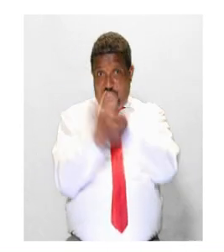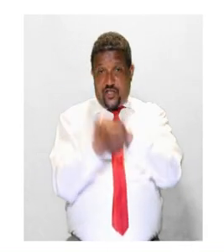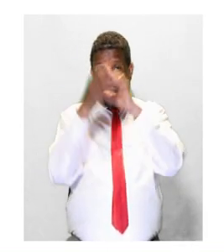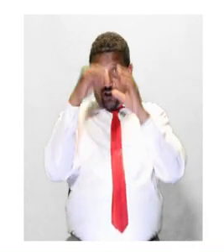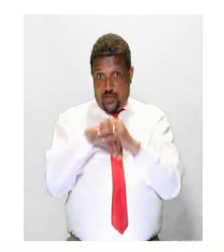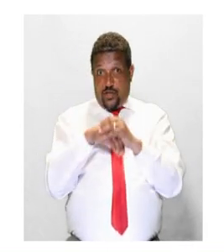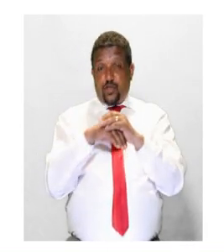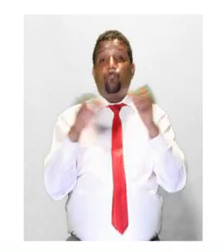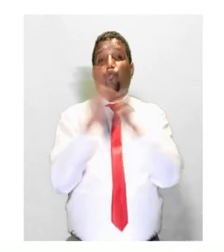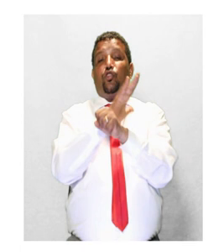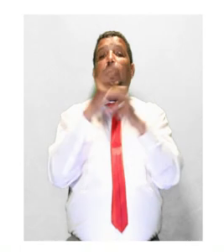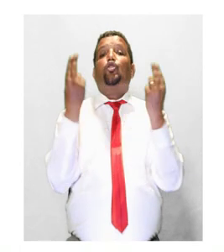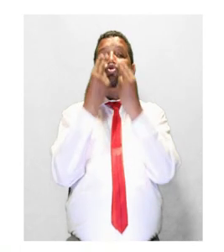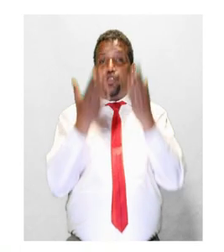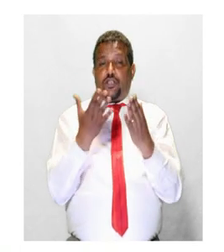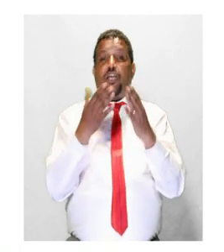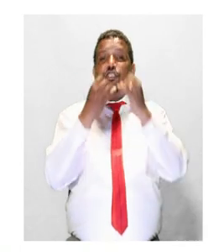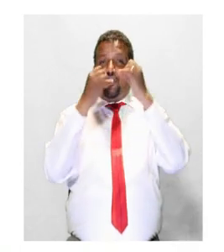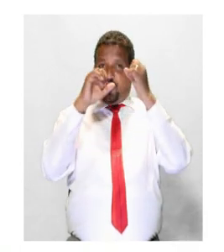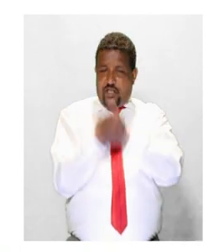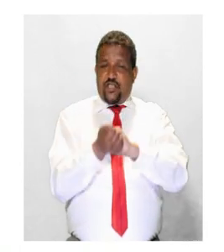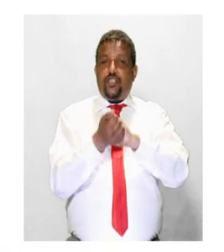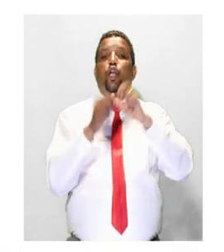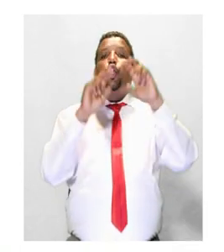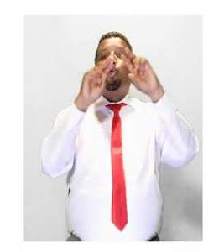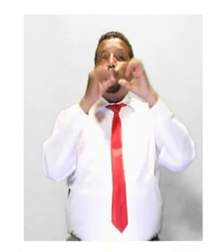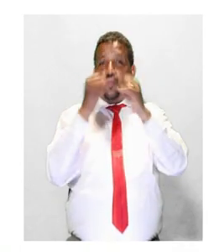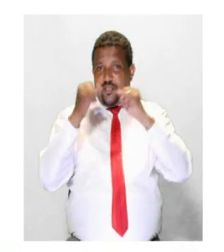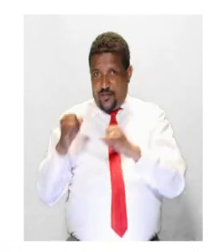unit consumption. And let's see